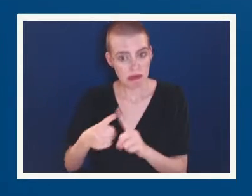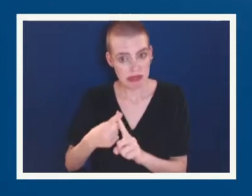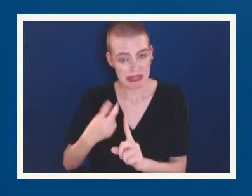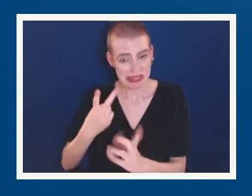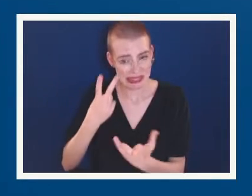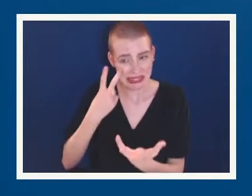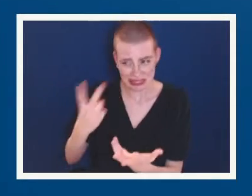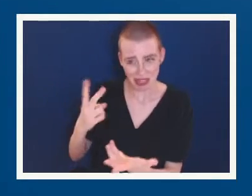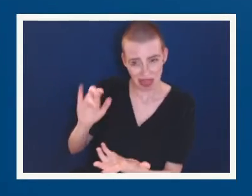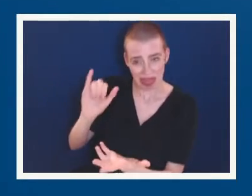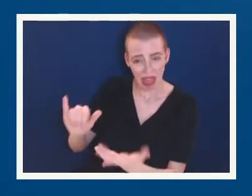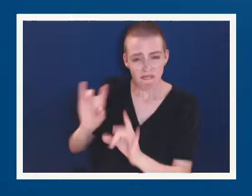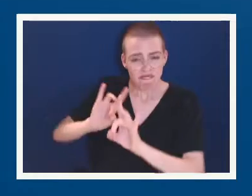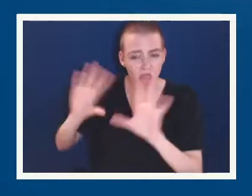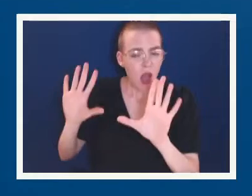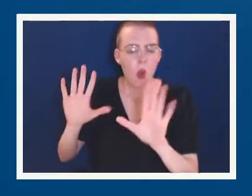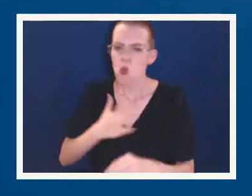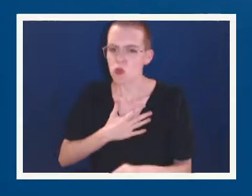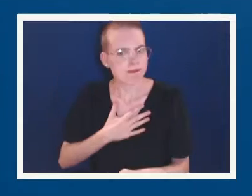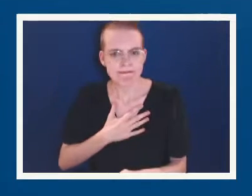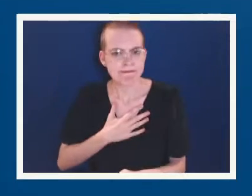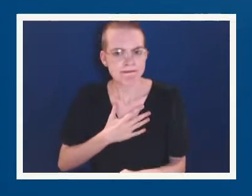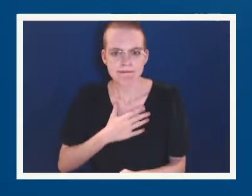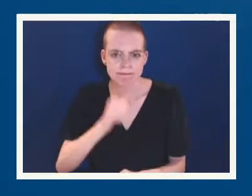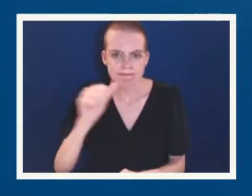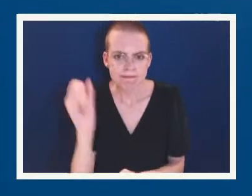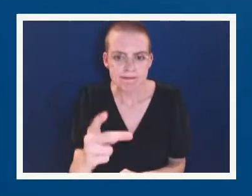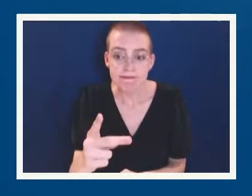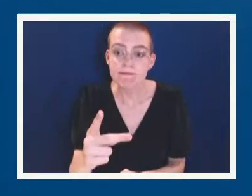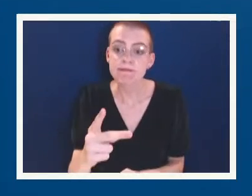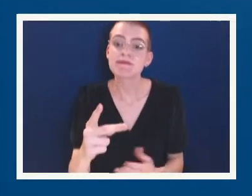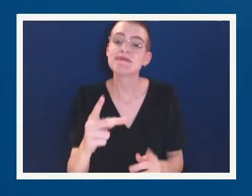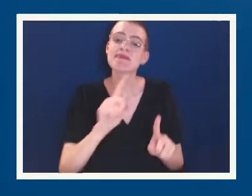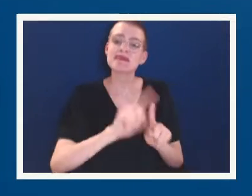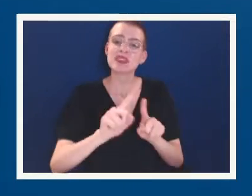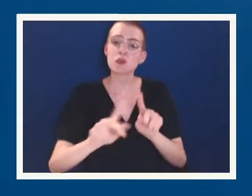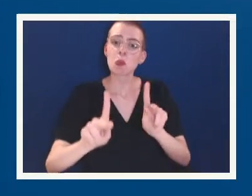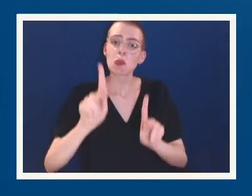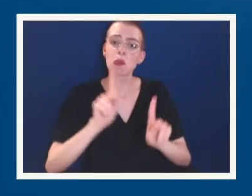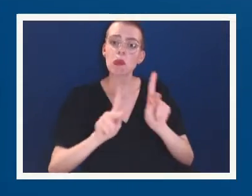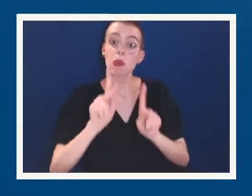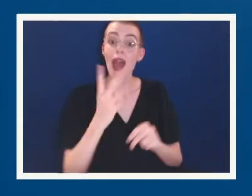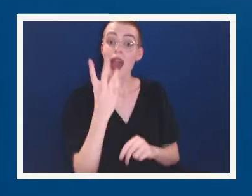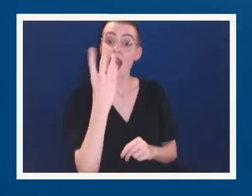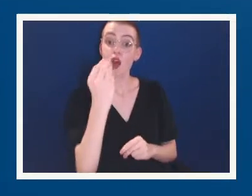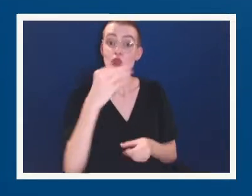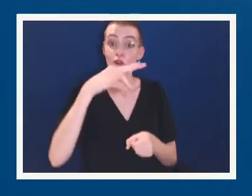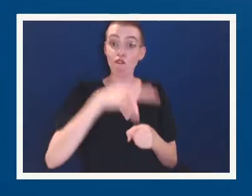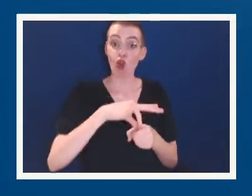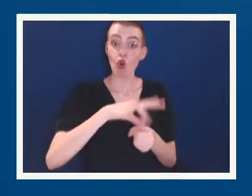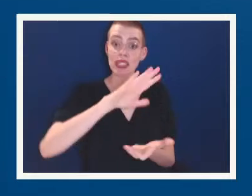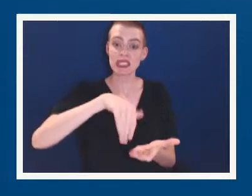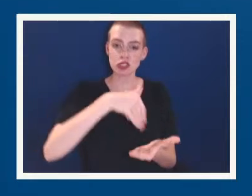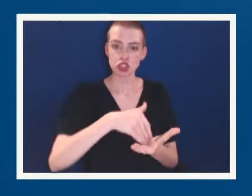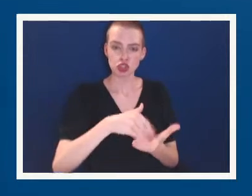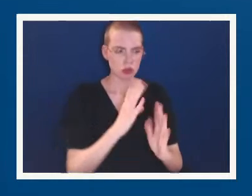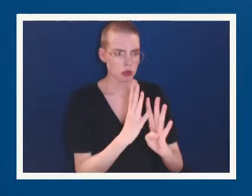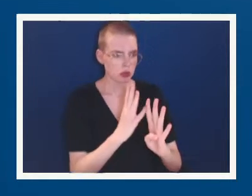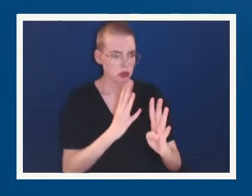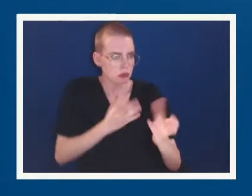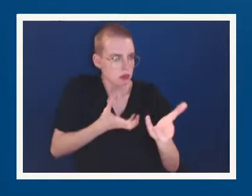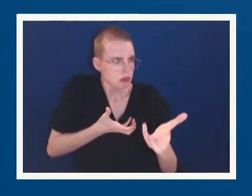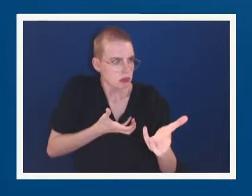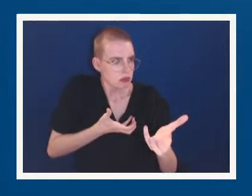these guys stand there with rifles outside of polling places? Come on. Where the hell do you think you are?